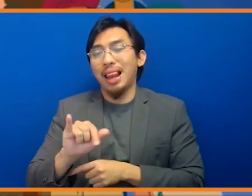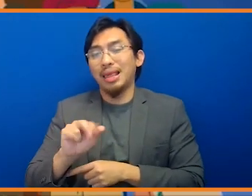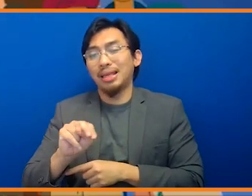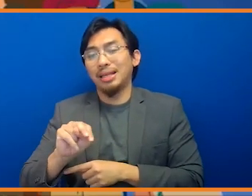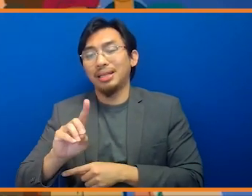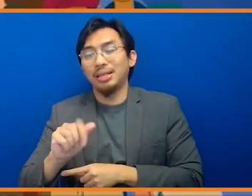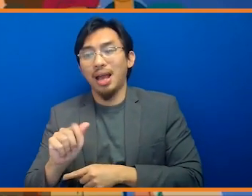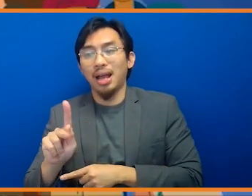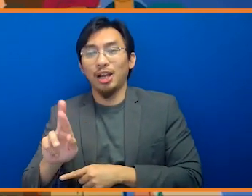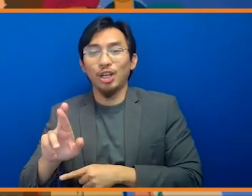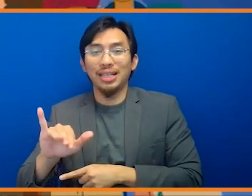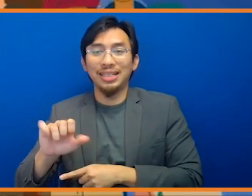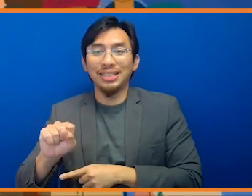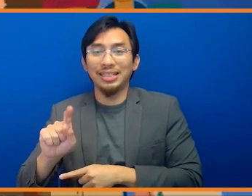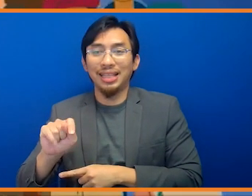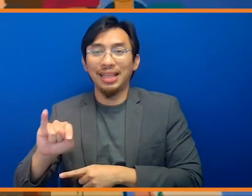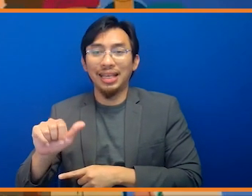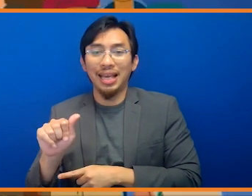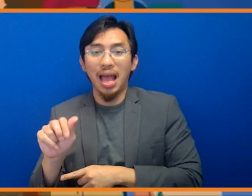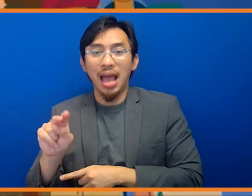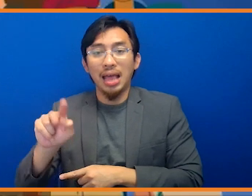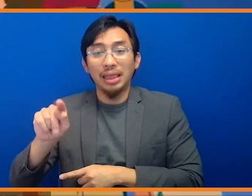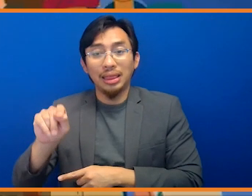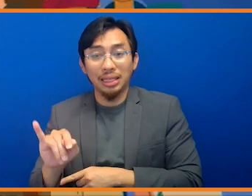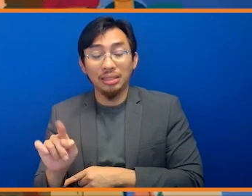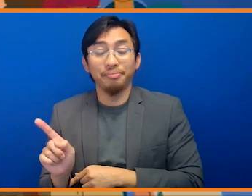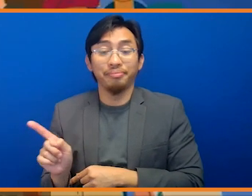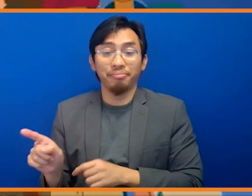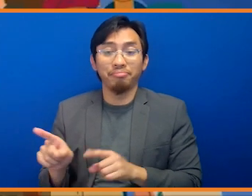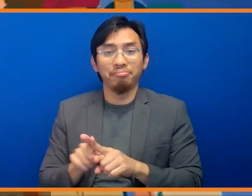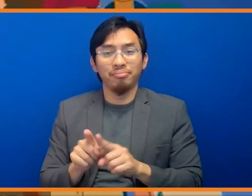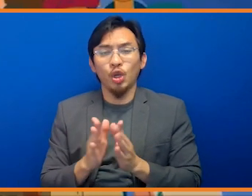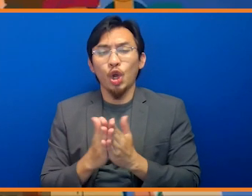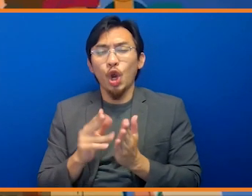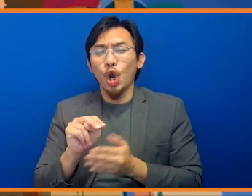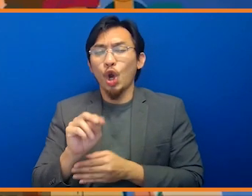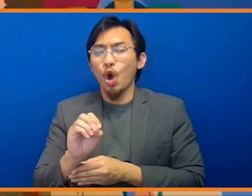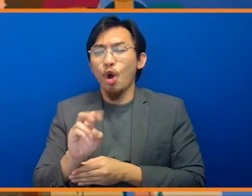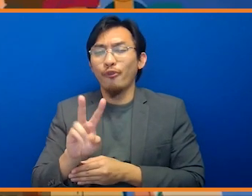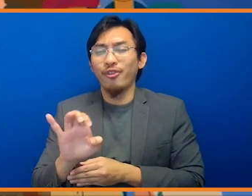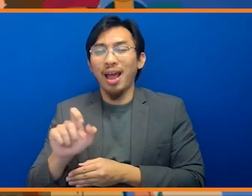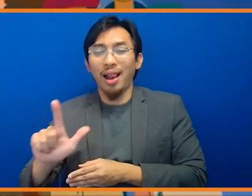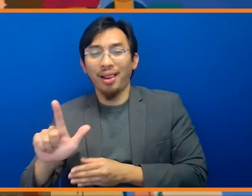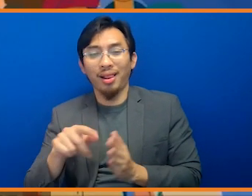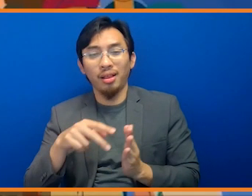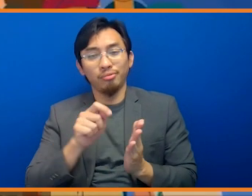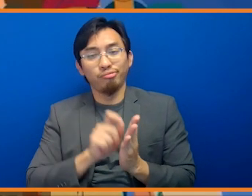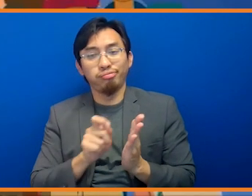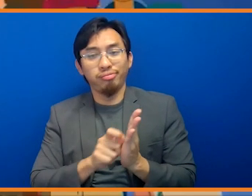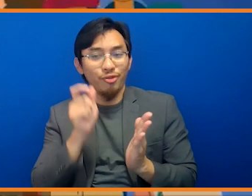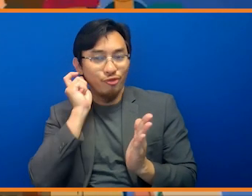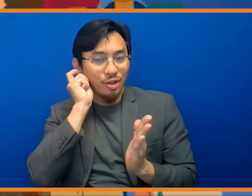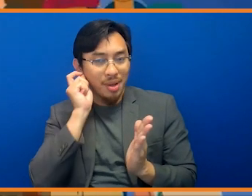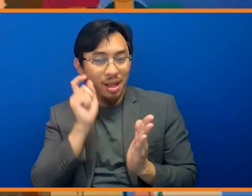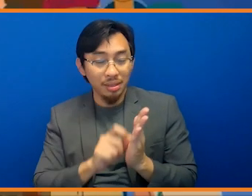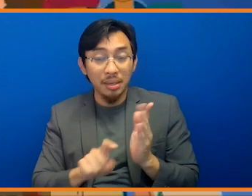Cristanti. She is the novelist, female novelist, and also